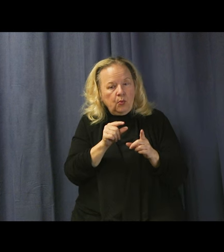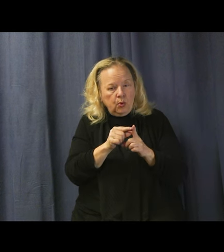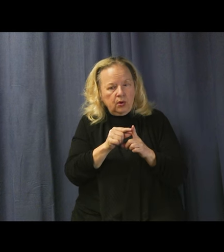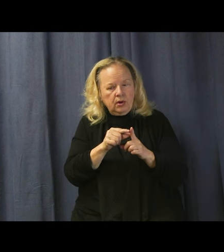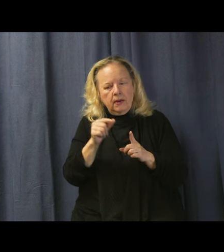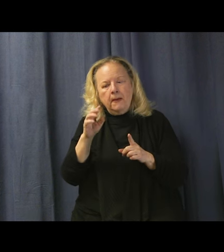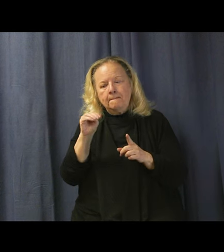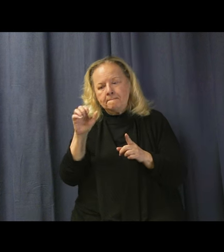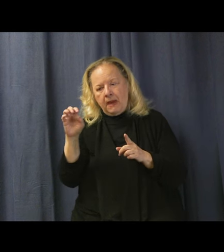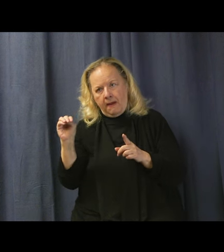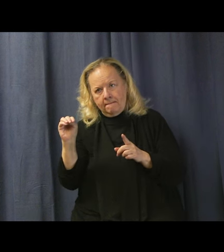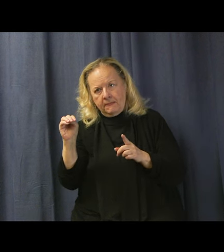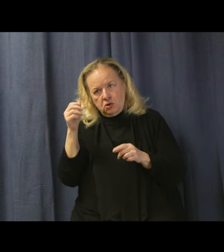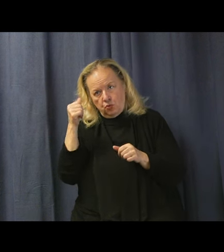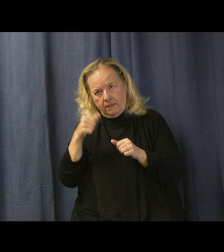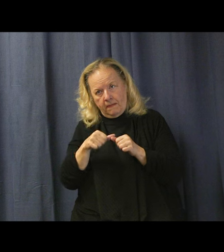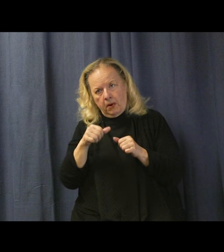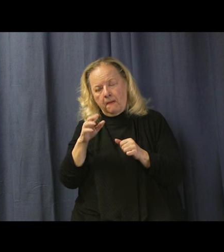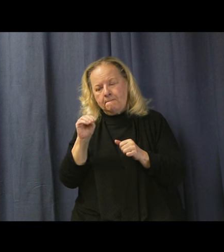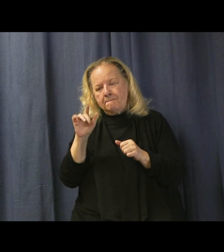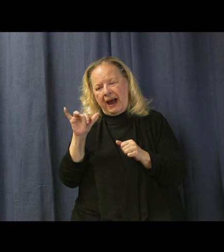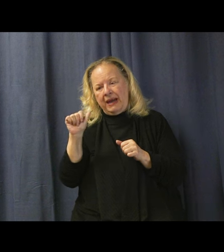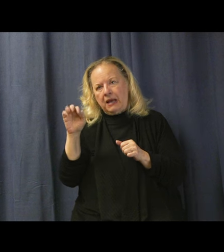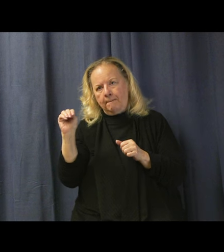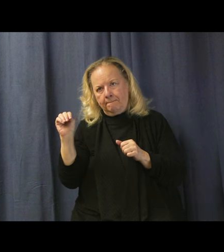The mem, as you remember,